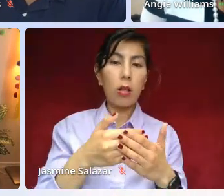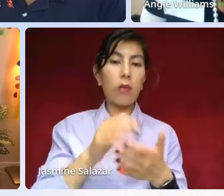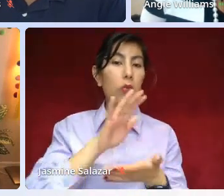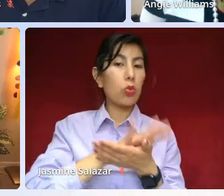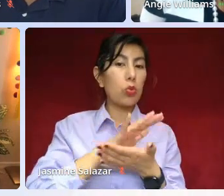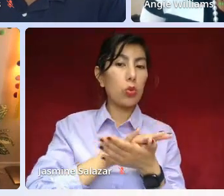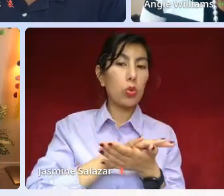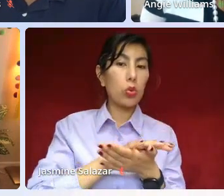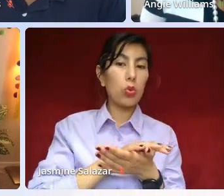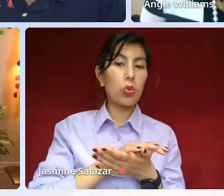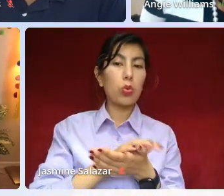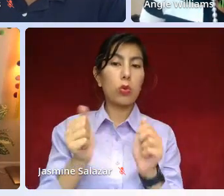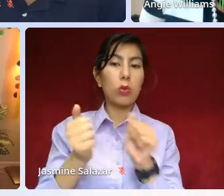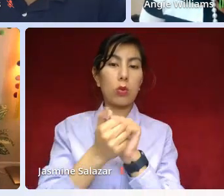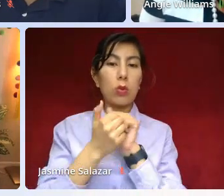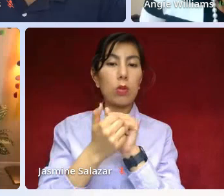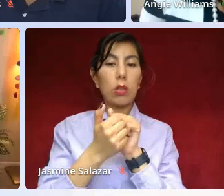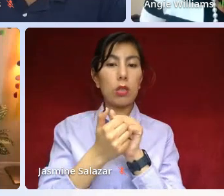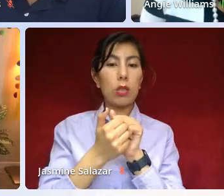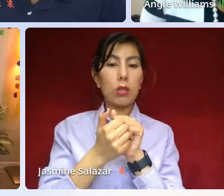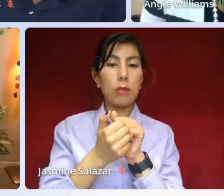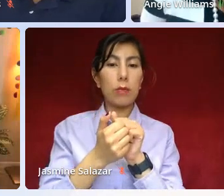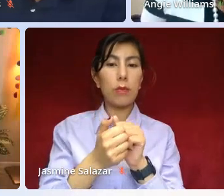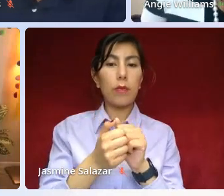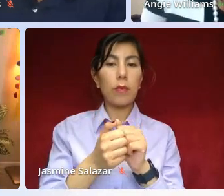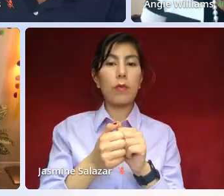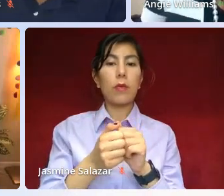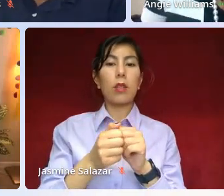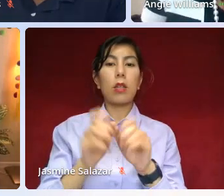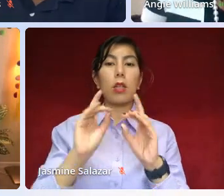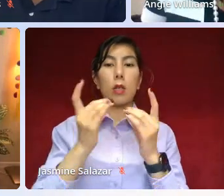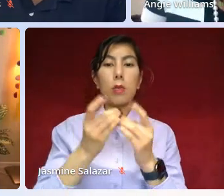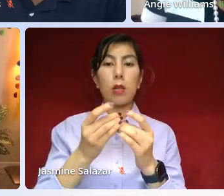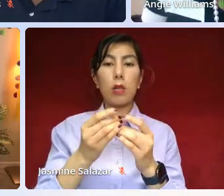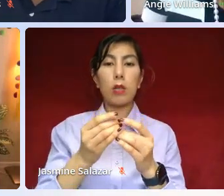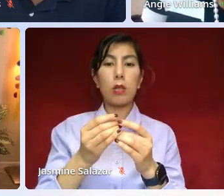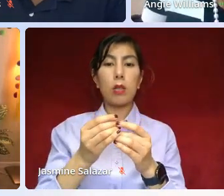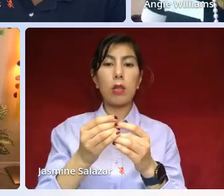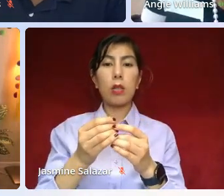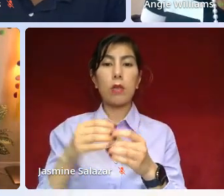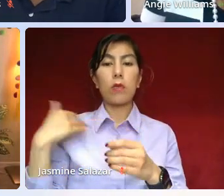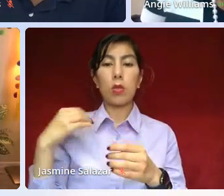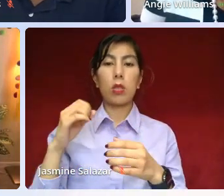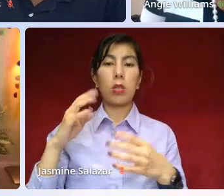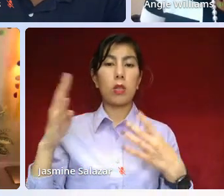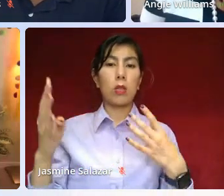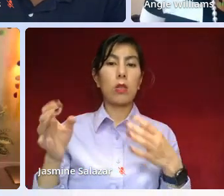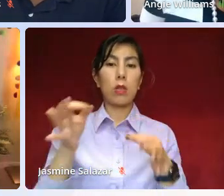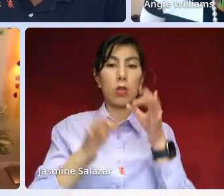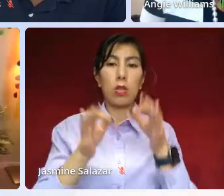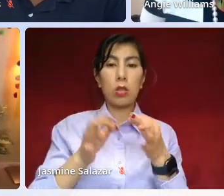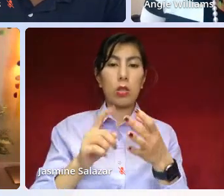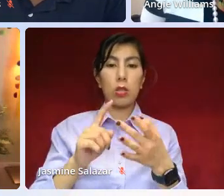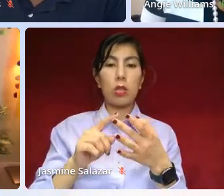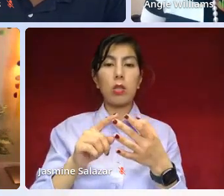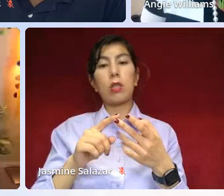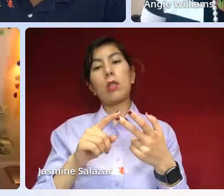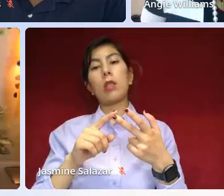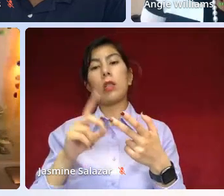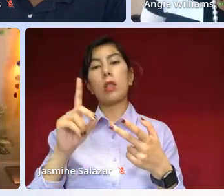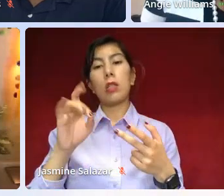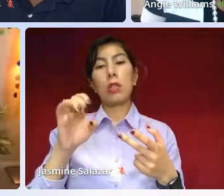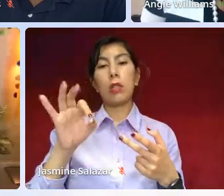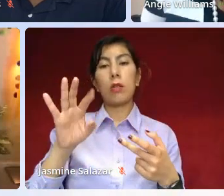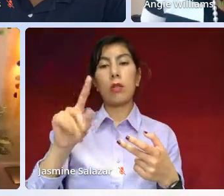together, our Department of Juvenile Justice, DFACs, and other youth